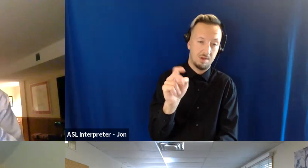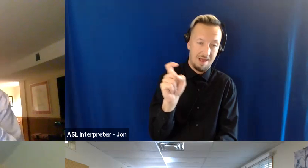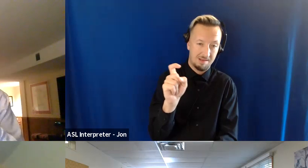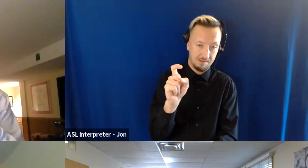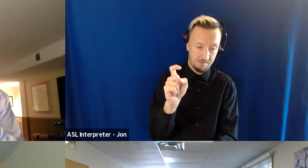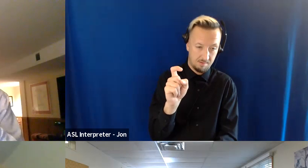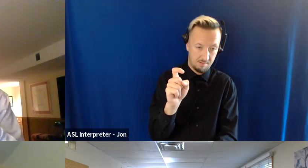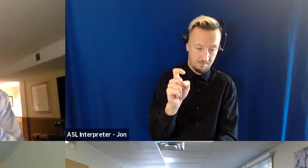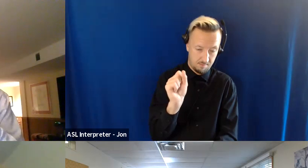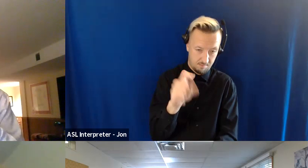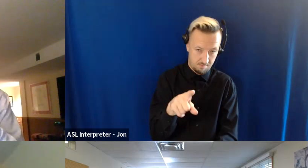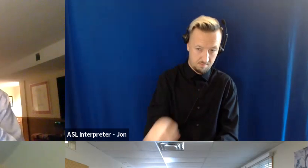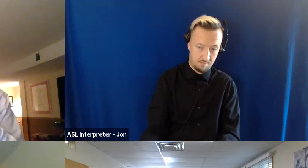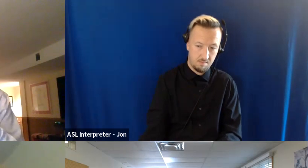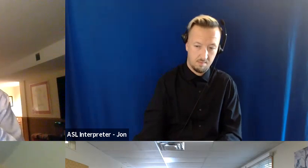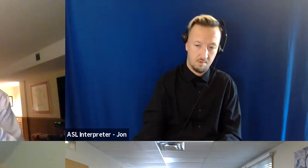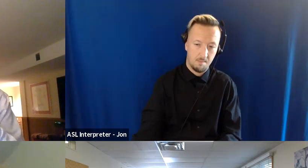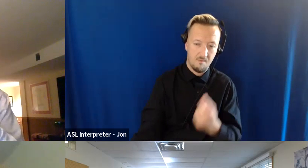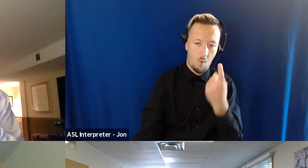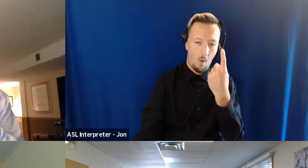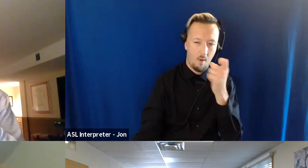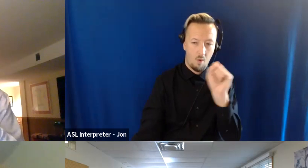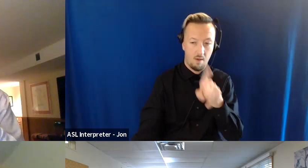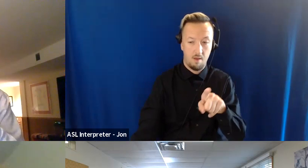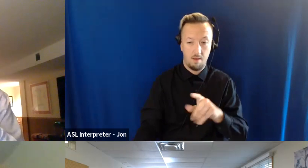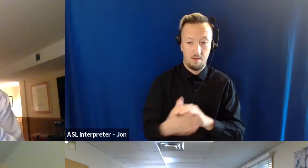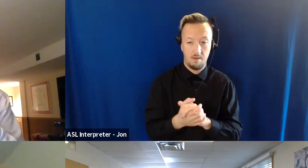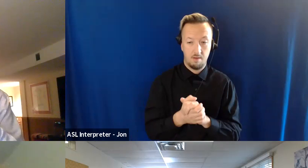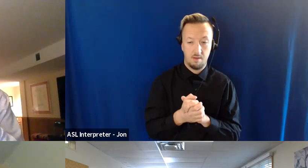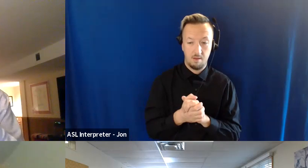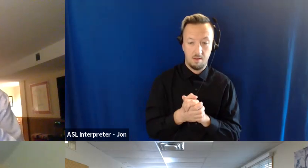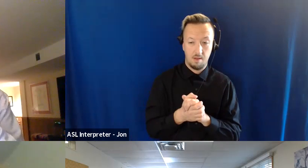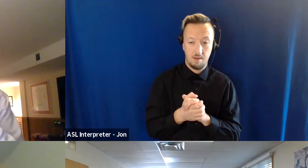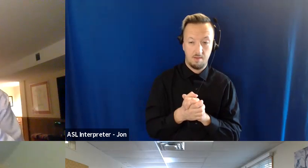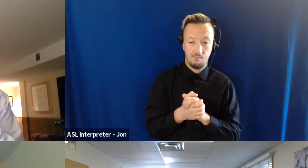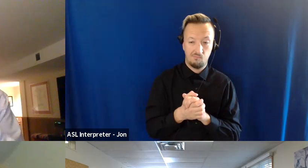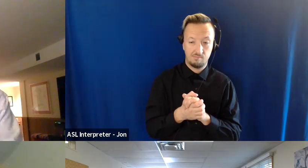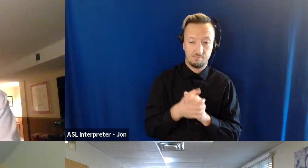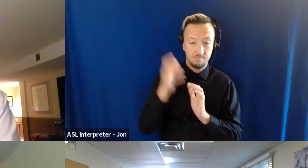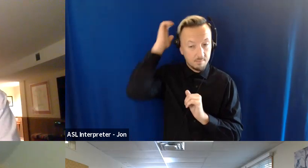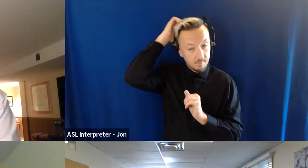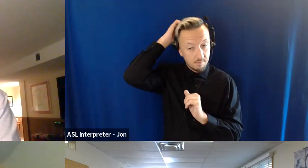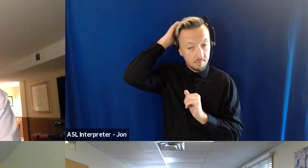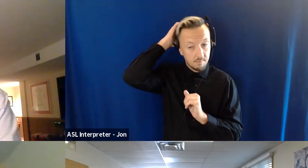I'm going to ask the question one more time. And the question is, describe